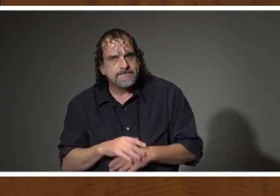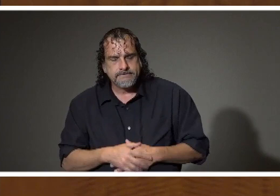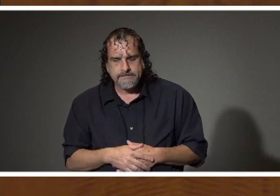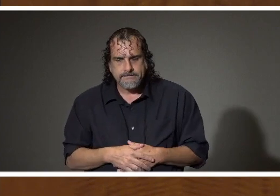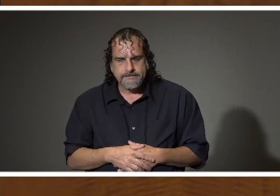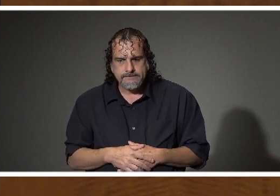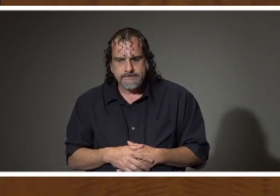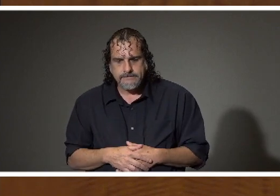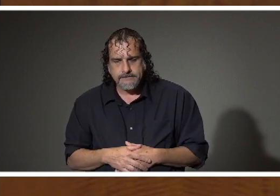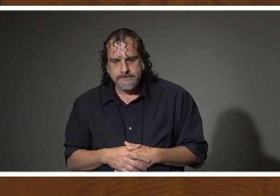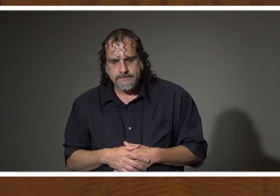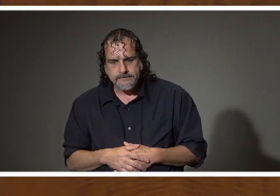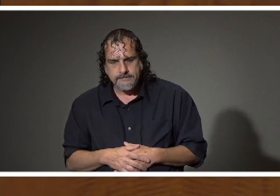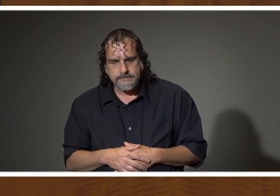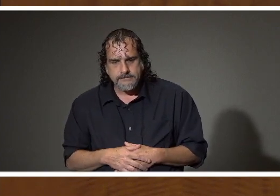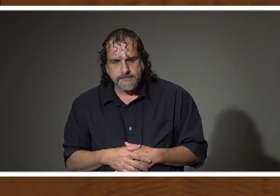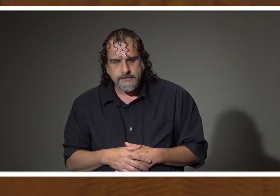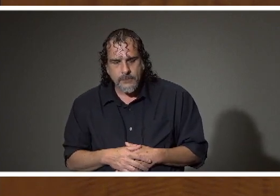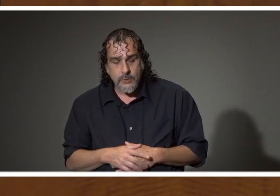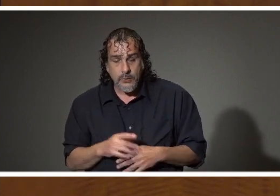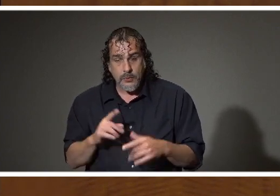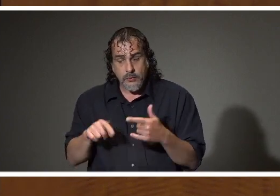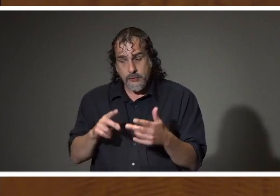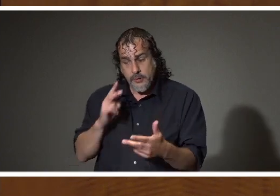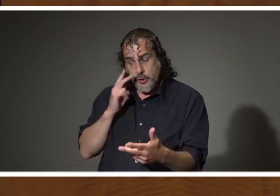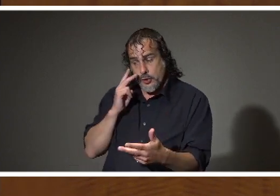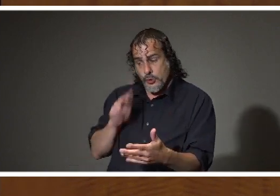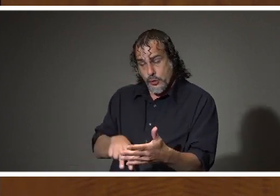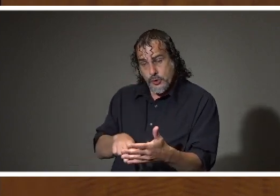no question that when you look at the